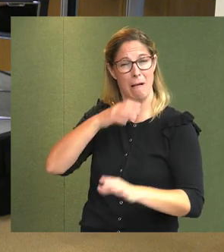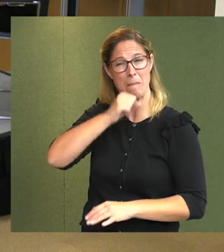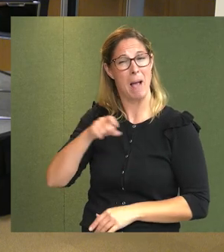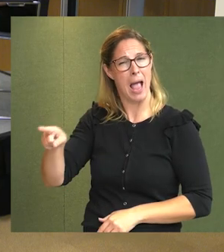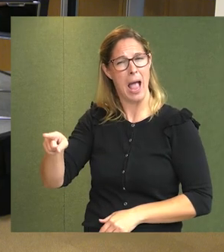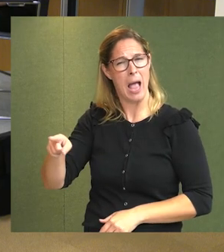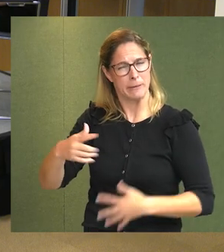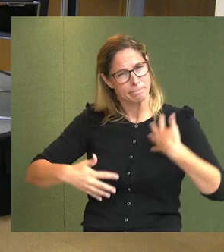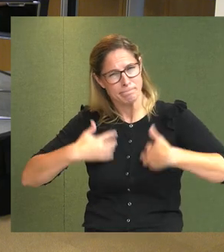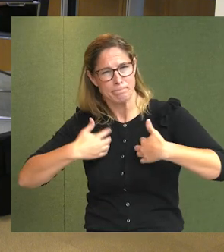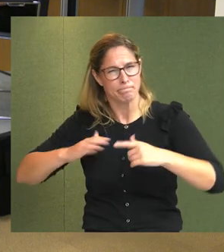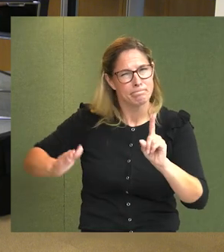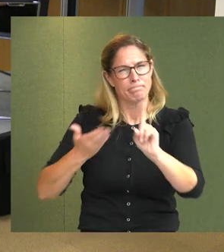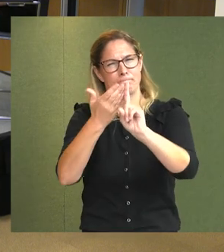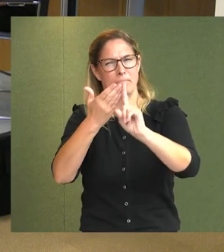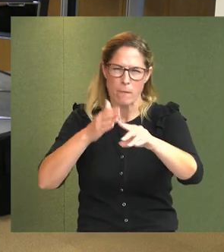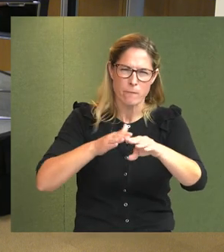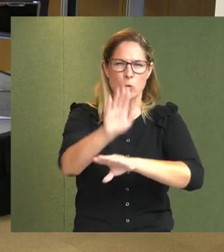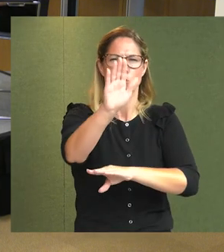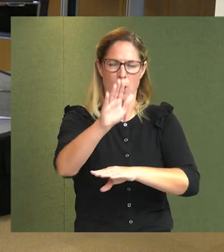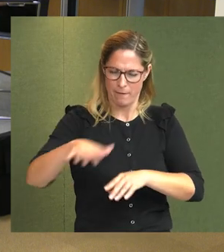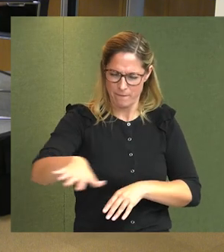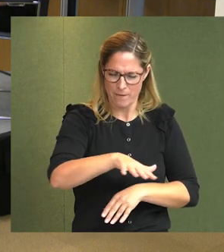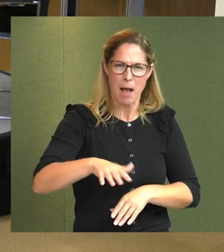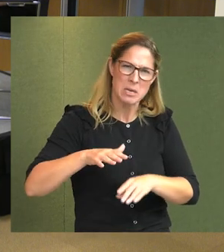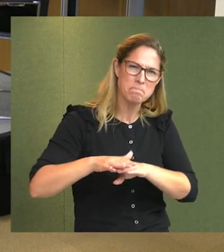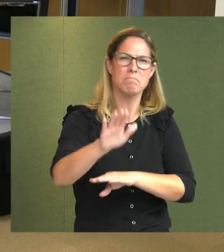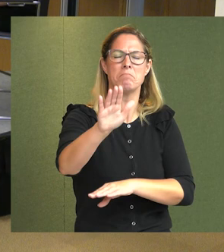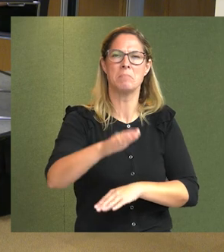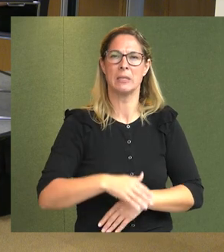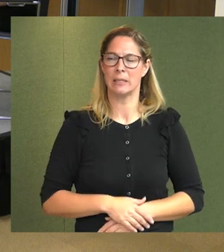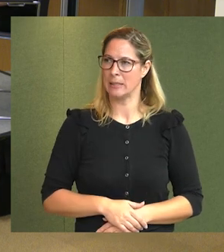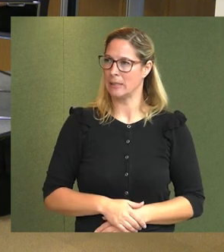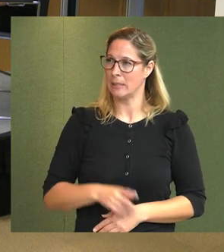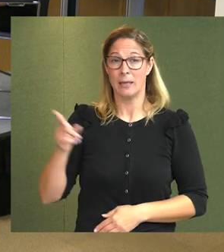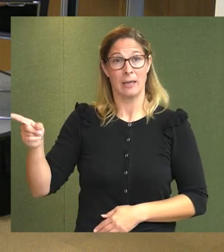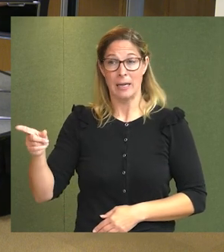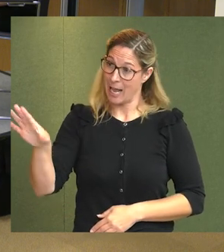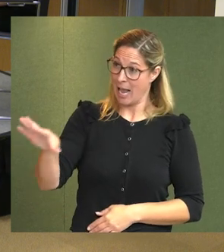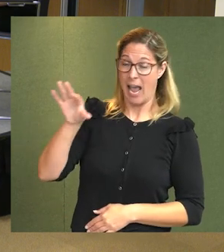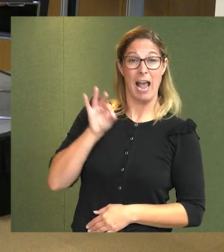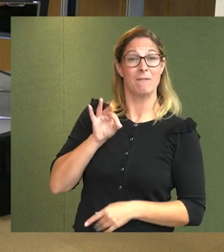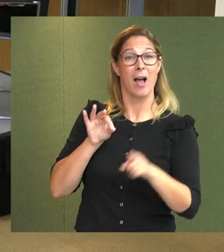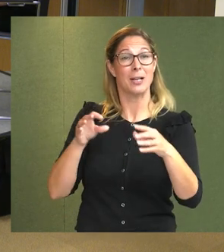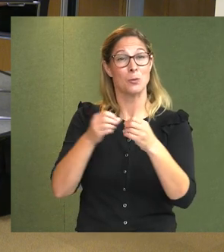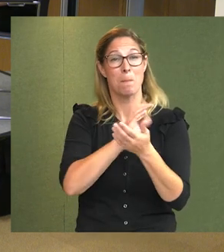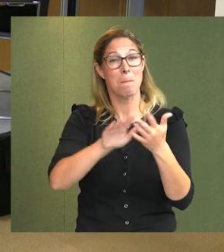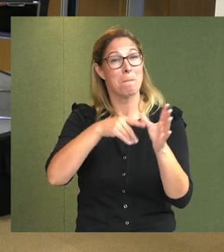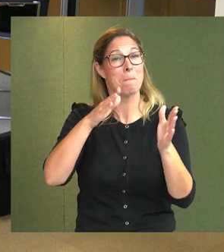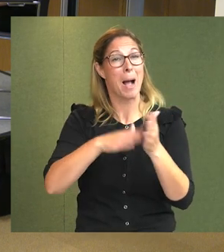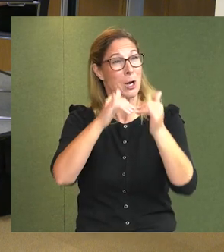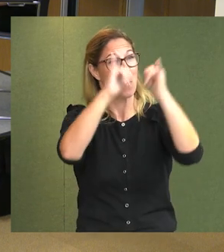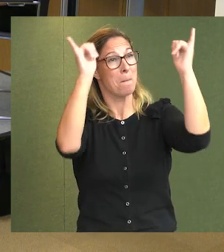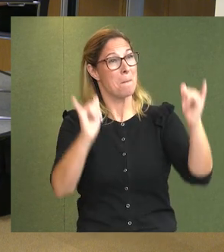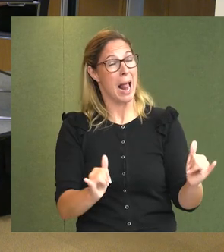family. Going to Buckingham Palace was beyond his wildest dreams, and the occasion was